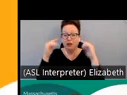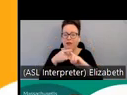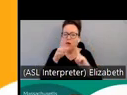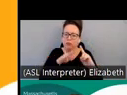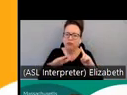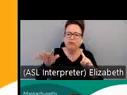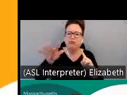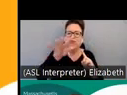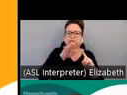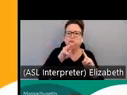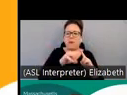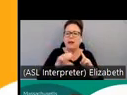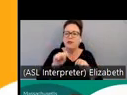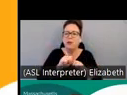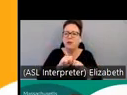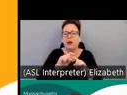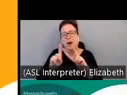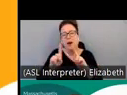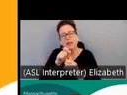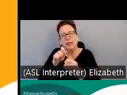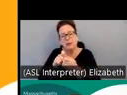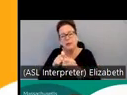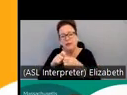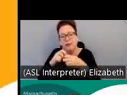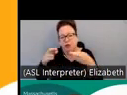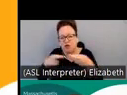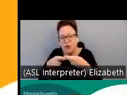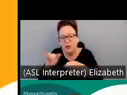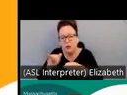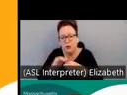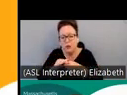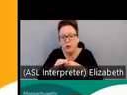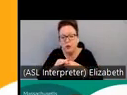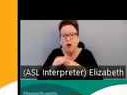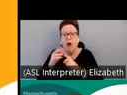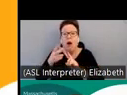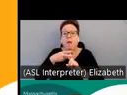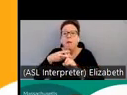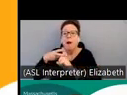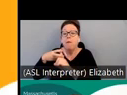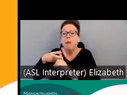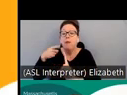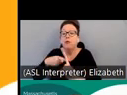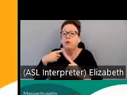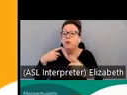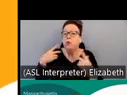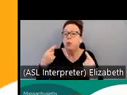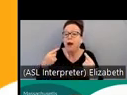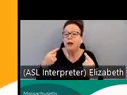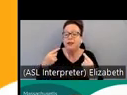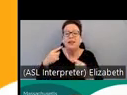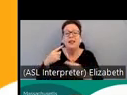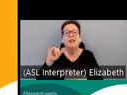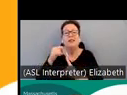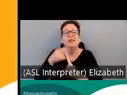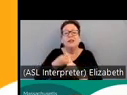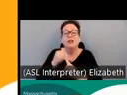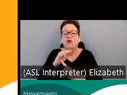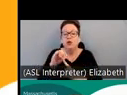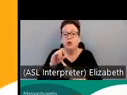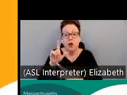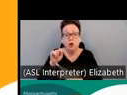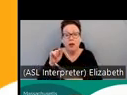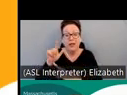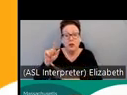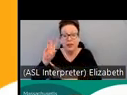in targeted geographic areas up until June 2026. We are testing out